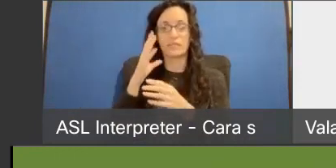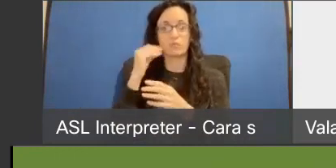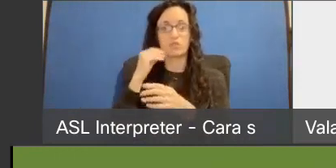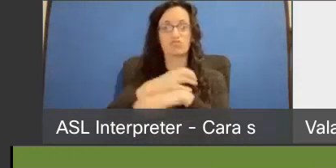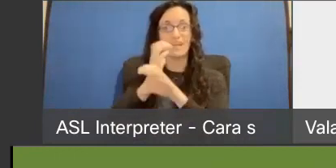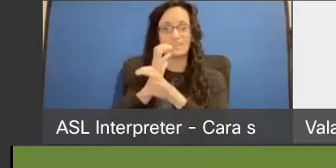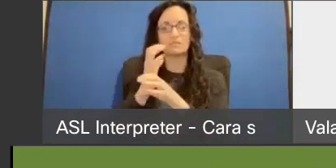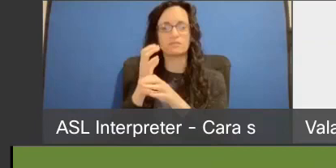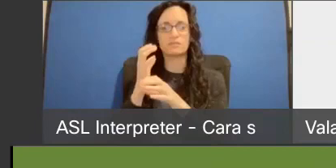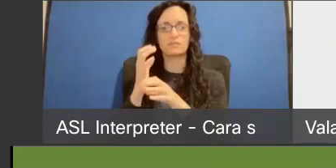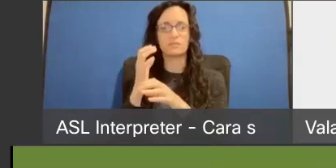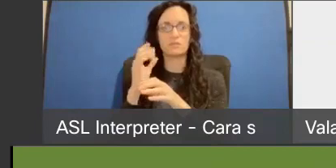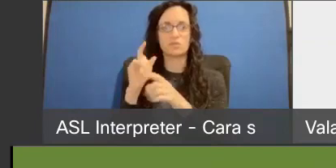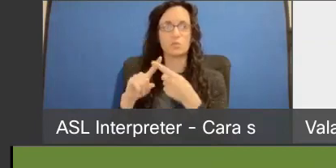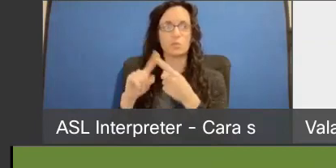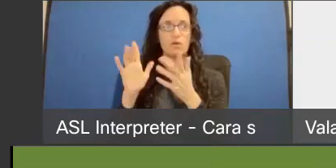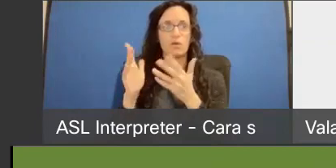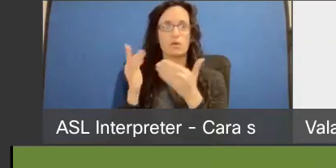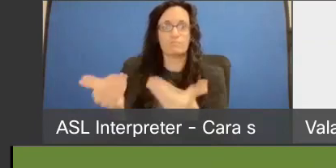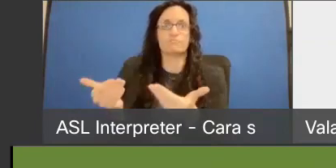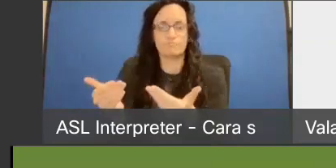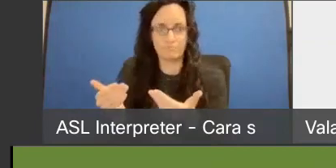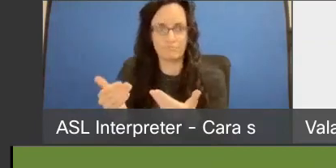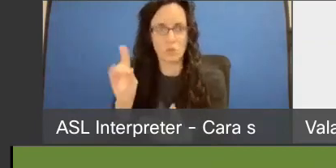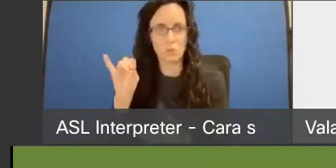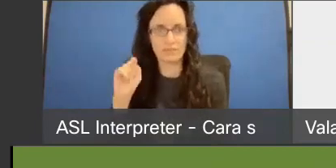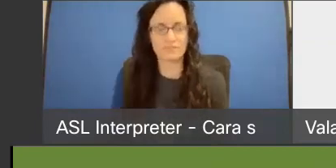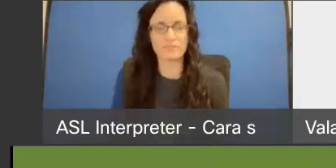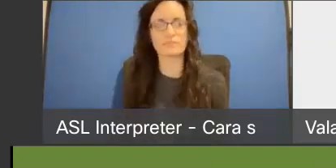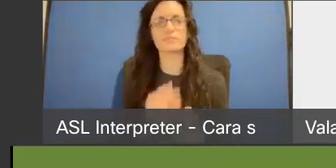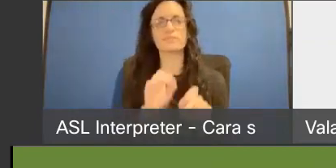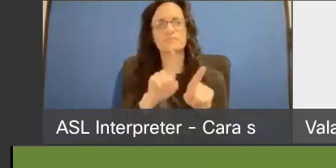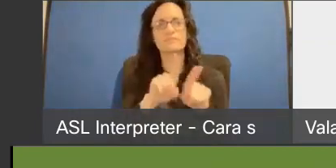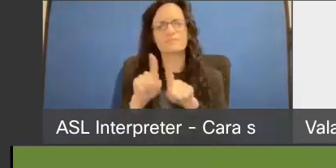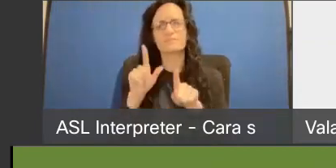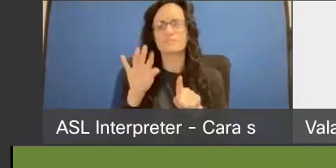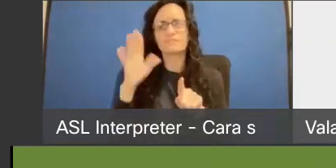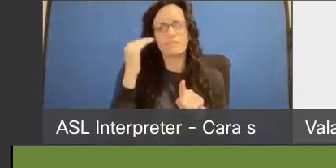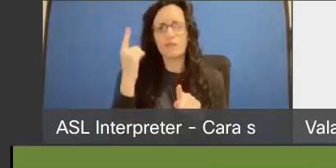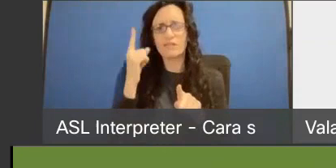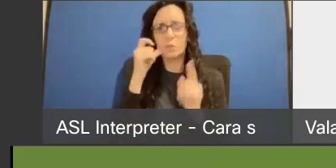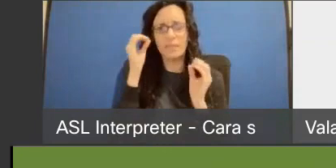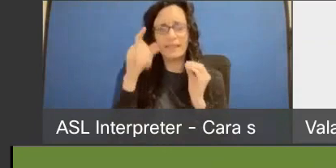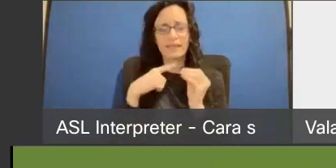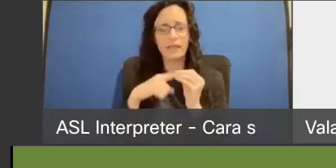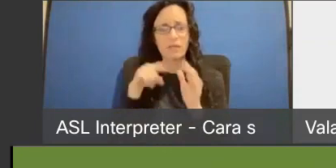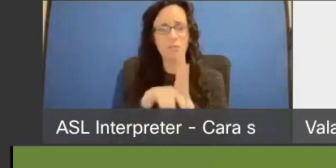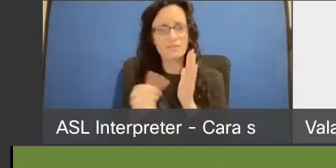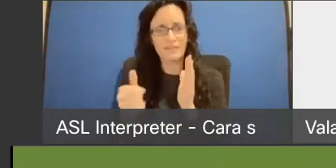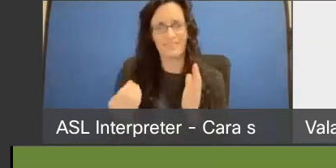We also know that a fair number of people who are thinking of suicide let us know in some way, right? There's